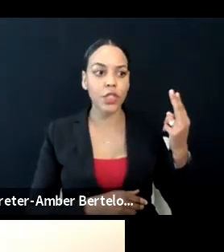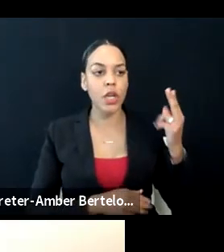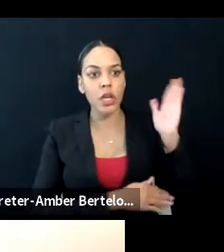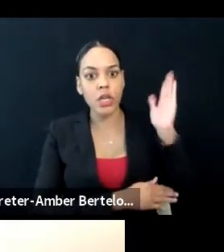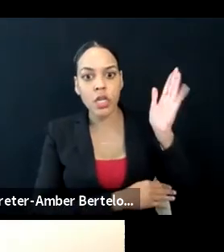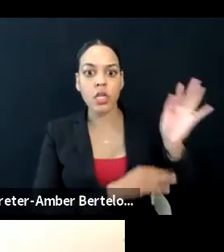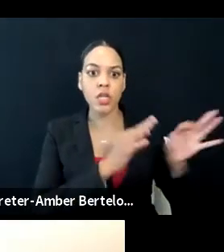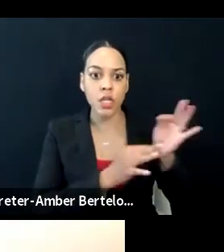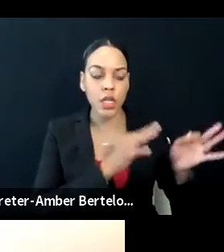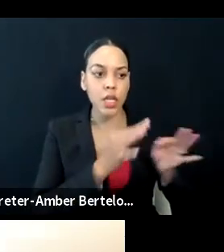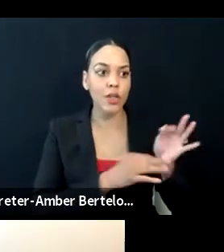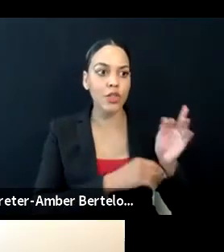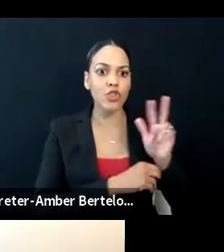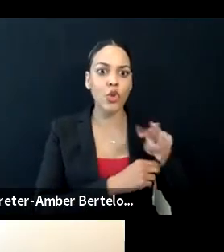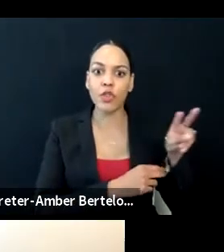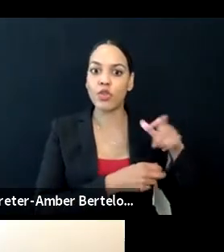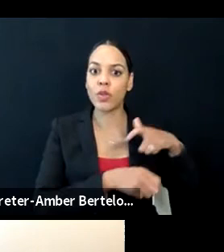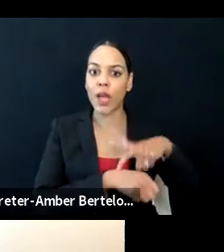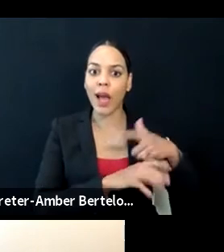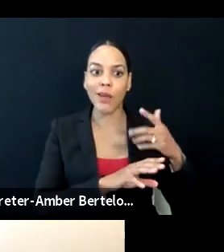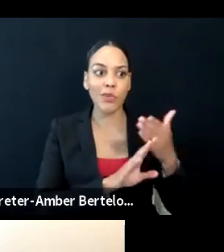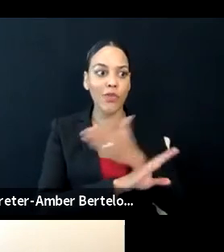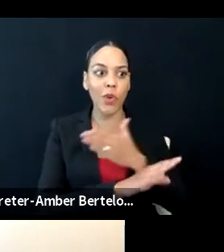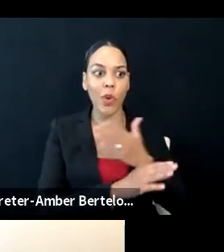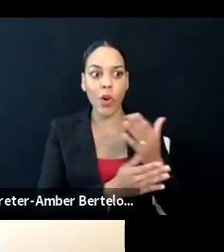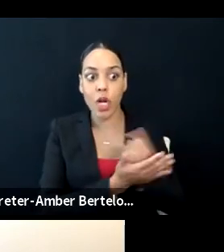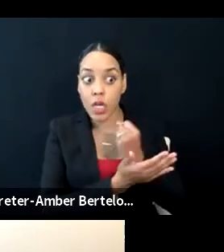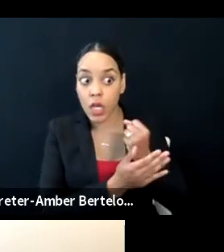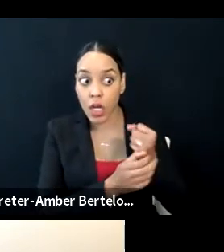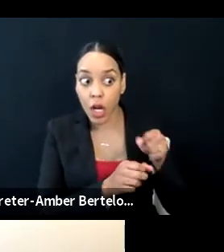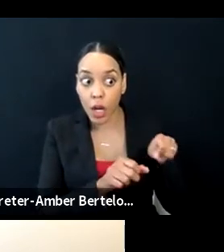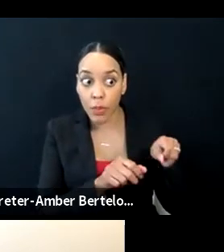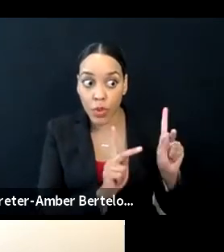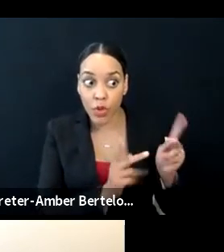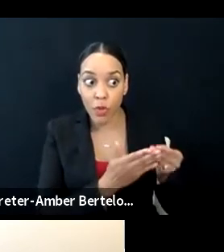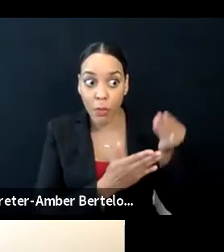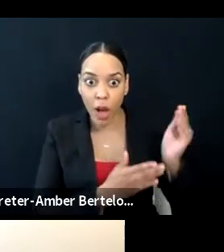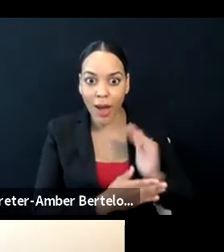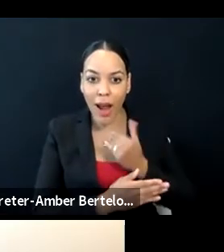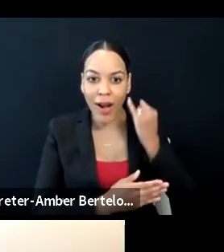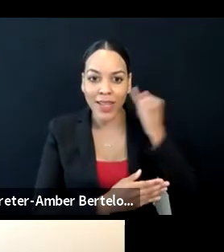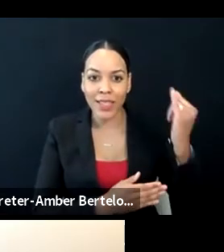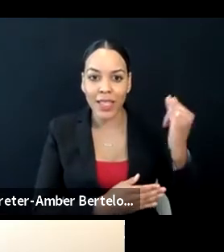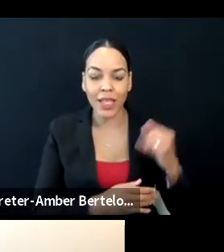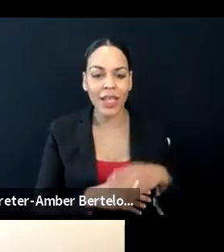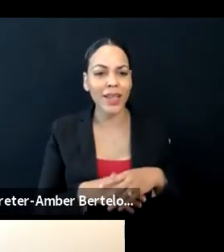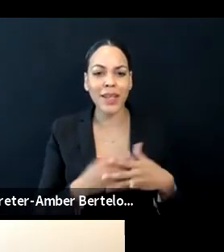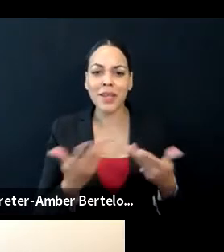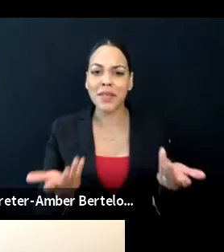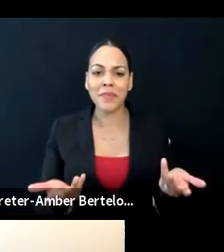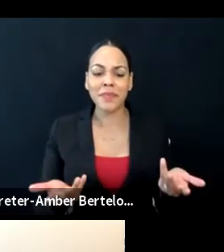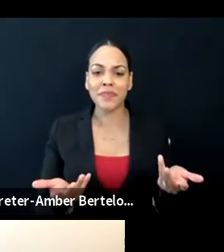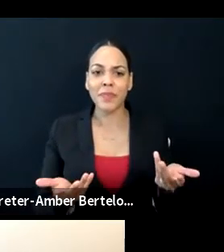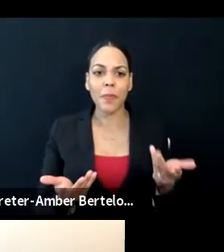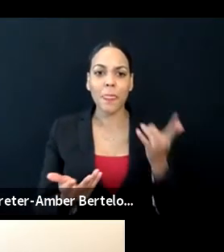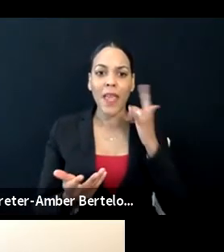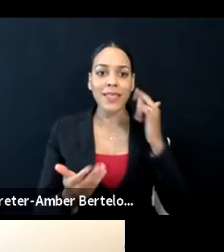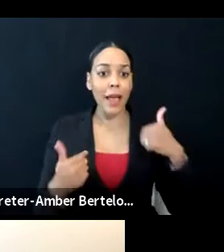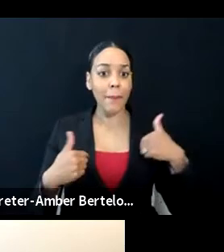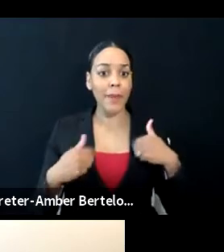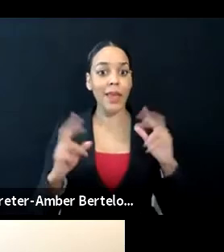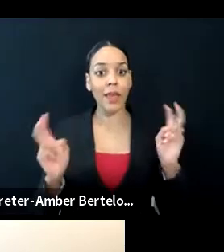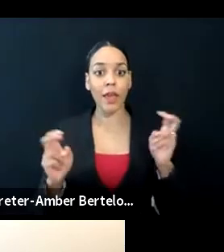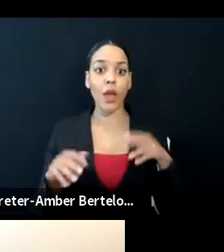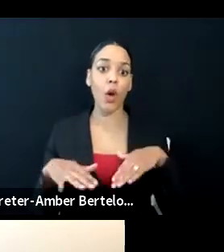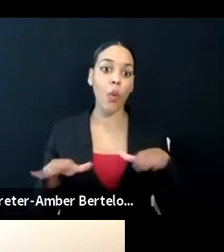with a show. You can have a show about nothing and it gets picked up at off-Broadway theater. It could be like, it's like me walking my dog.